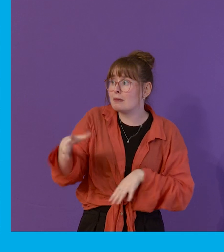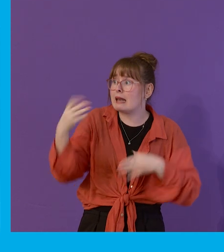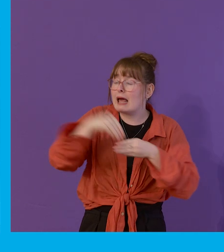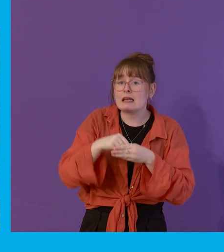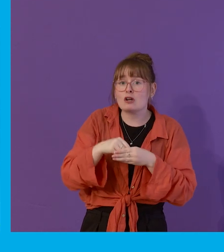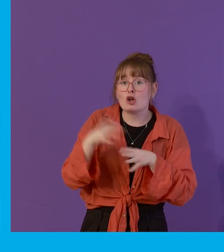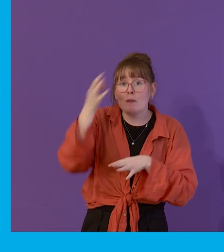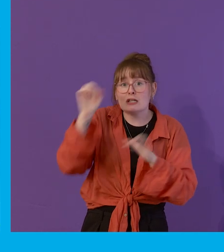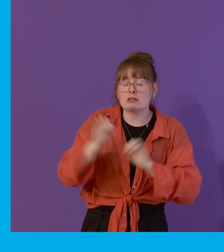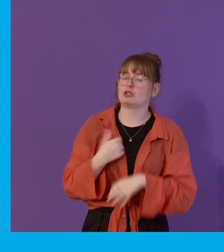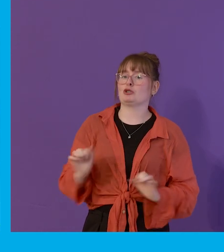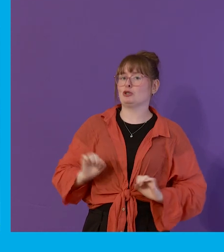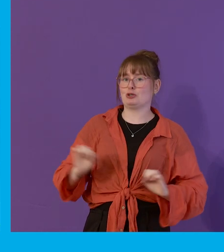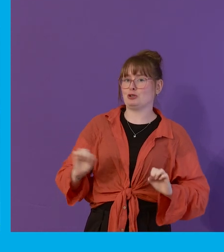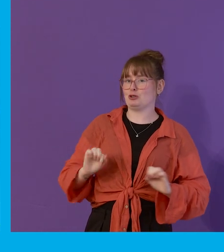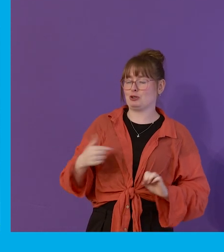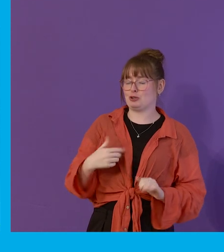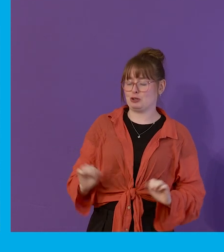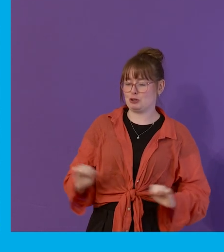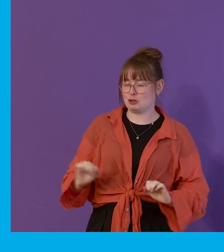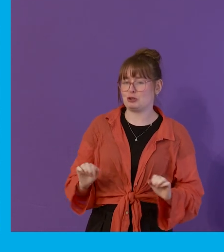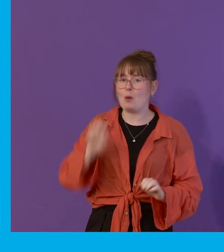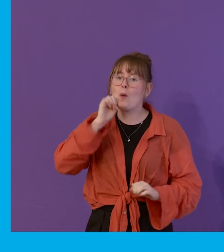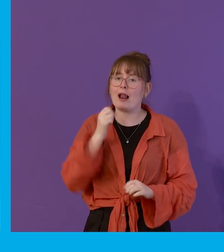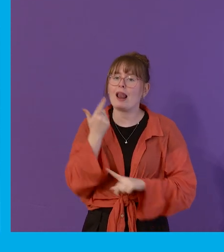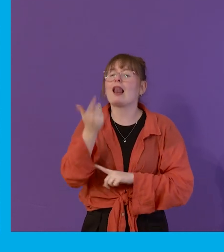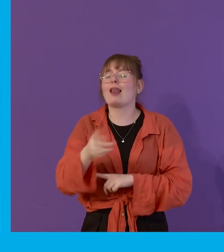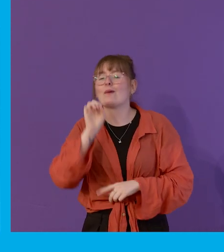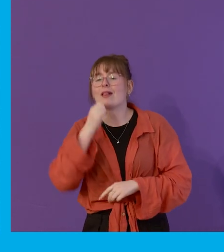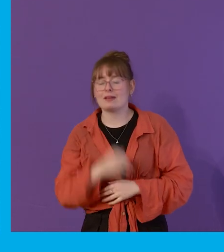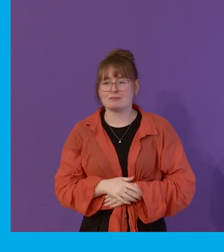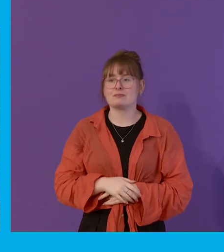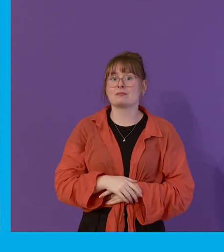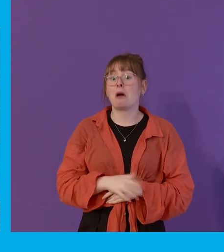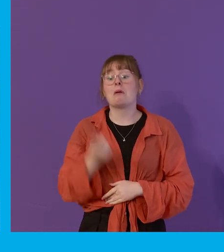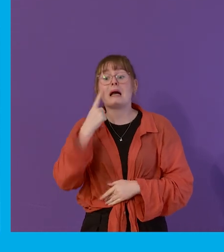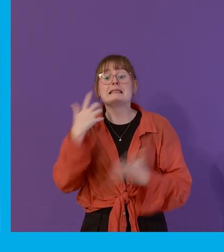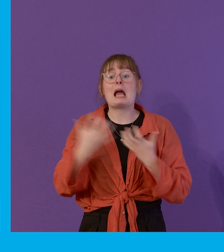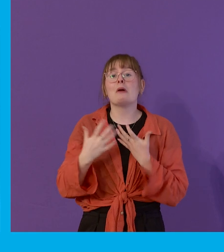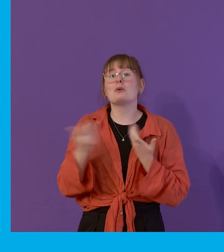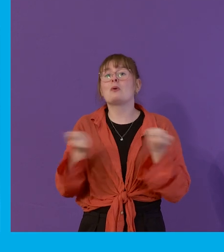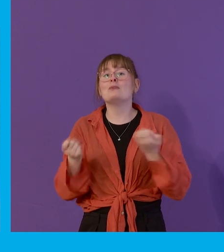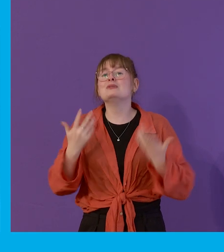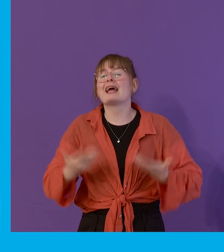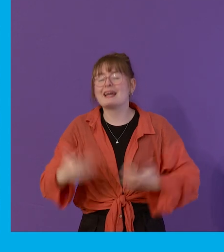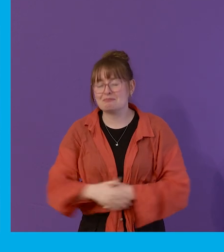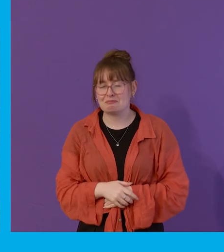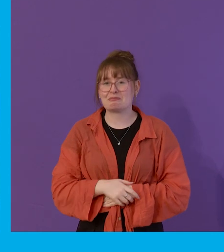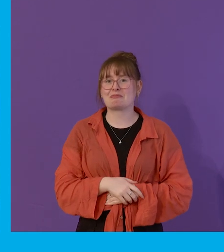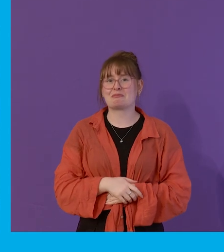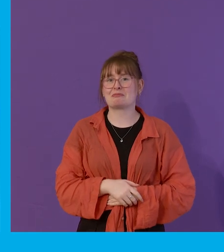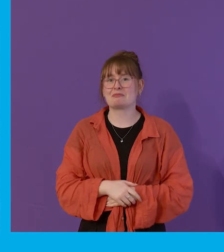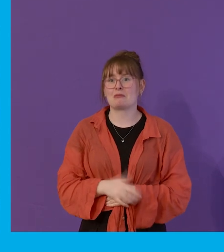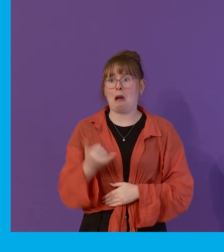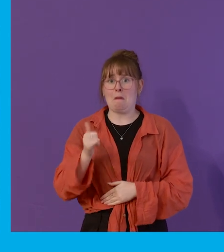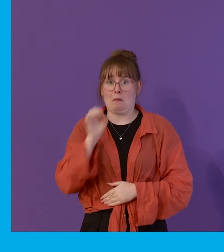yet? I have not. You've not had the grilling from committee yet. I have not had that invitation yet. Wow, right. Well, let's see how you do today. We might get you along. I might